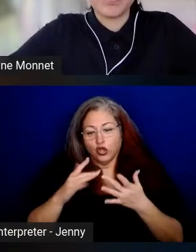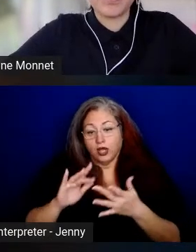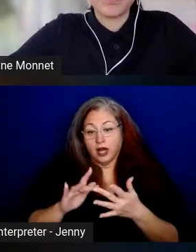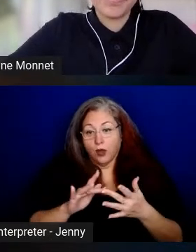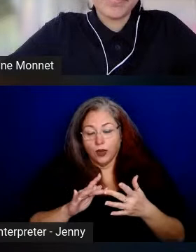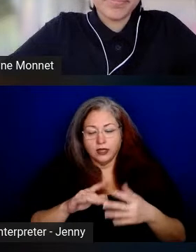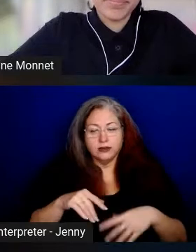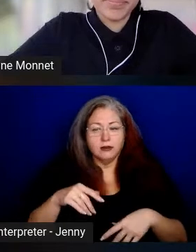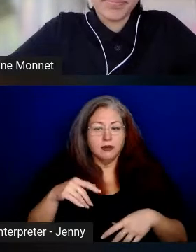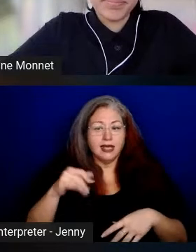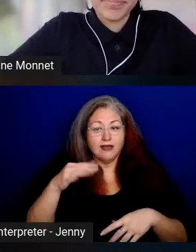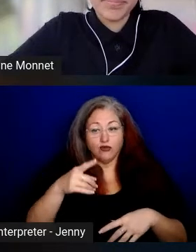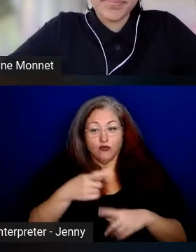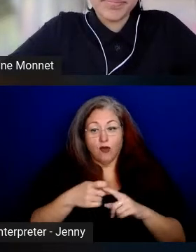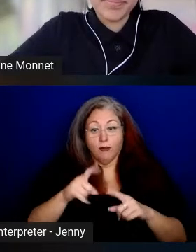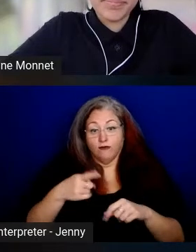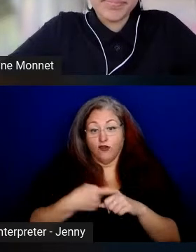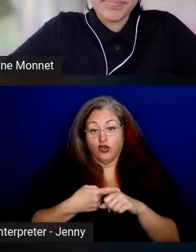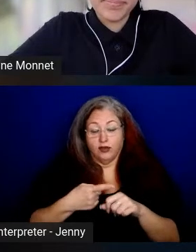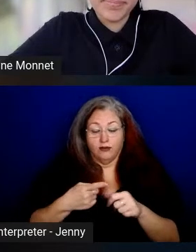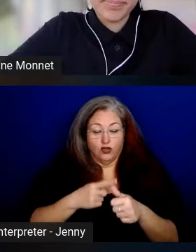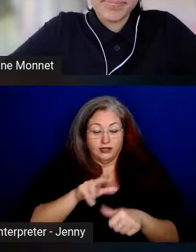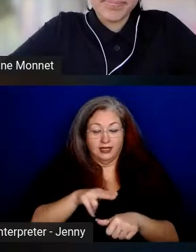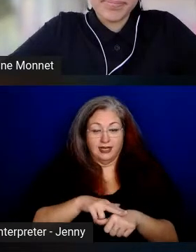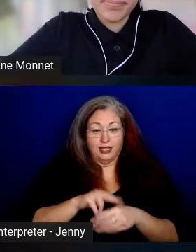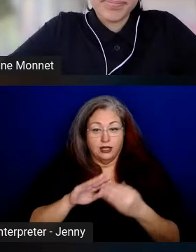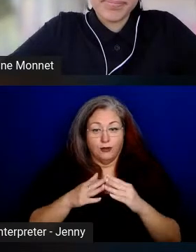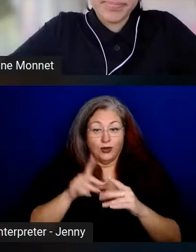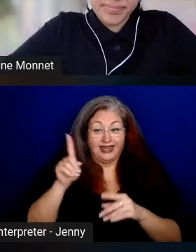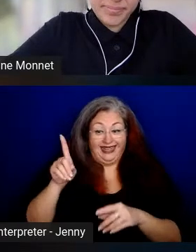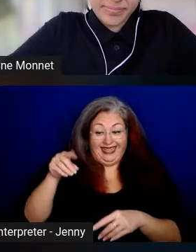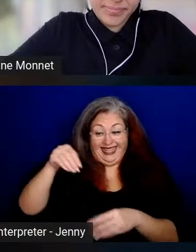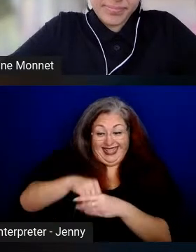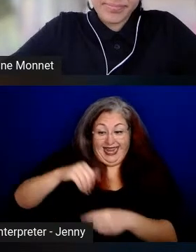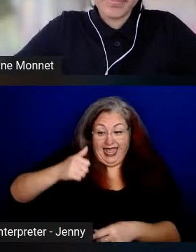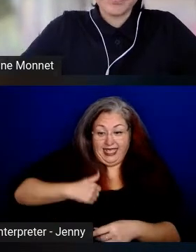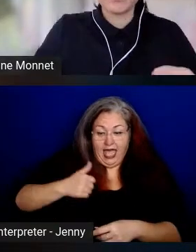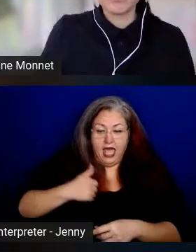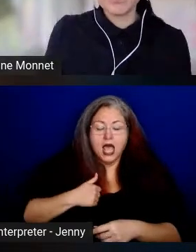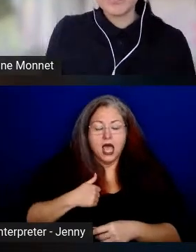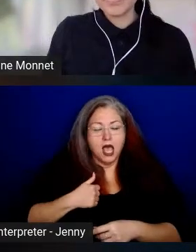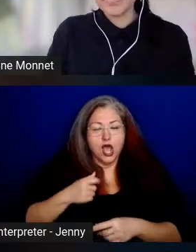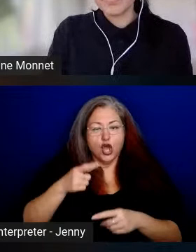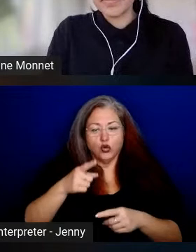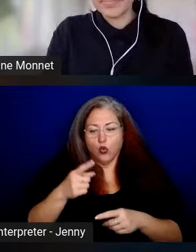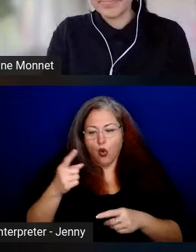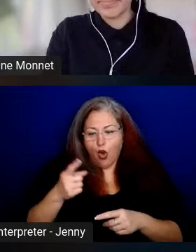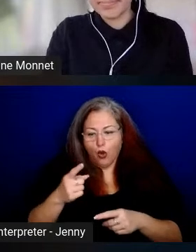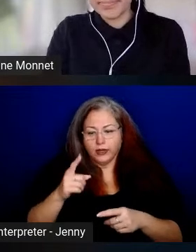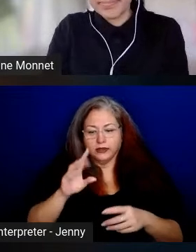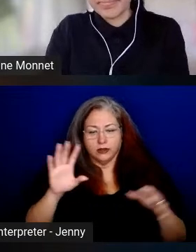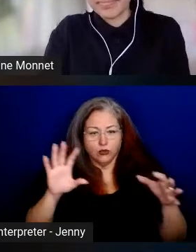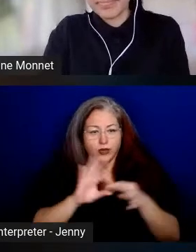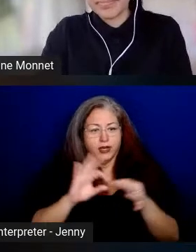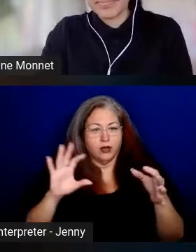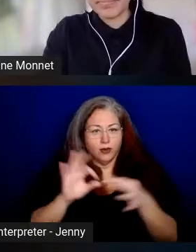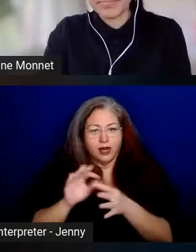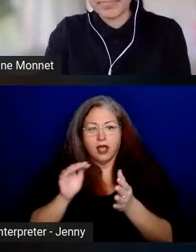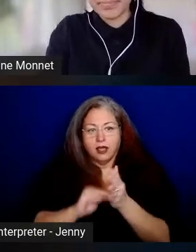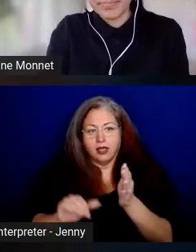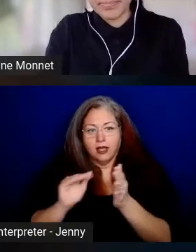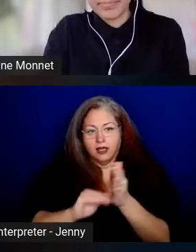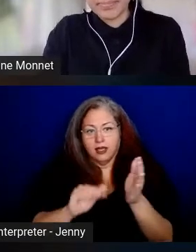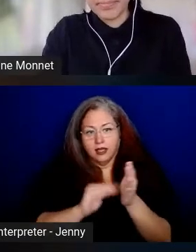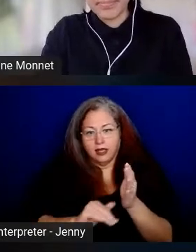are from a First Nations community in Canada, you are constantly reconnecting as well. Mm-hmm.